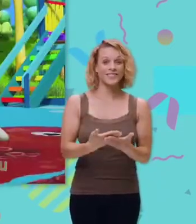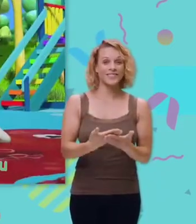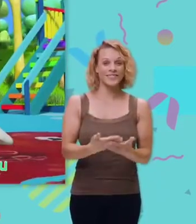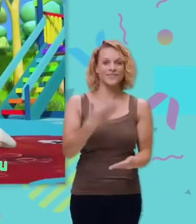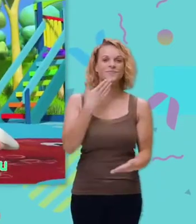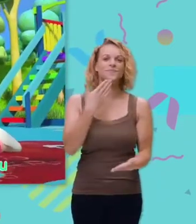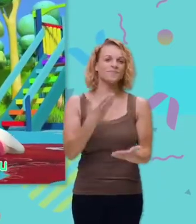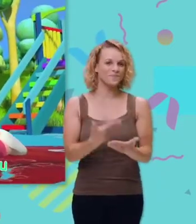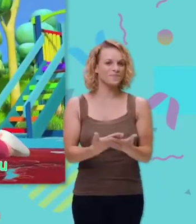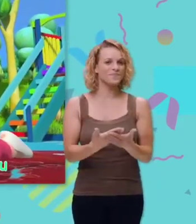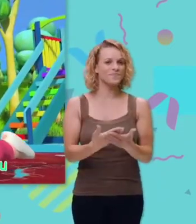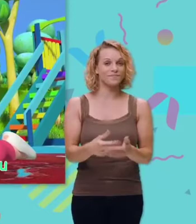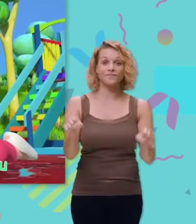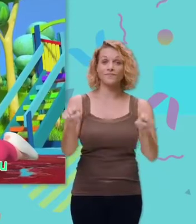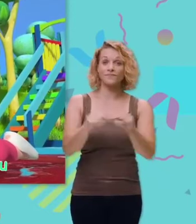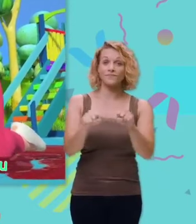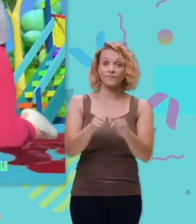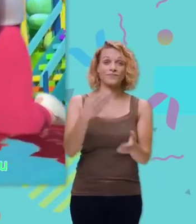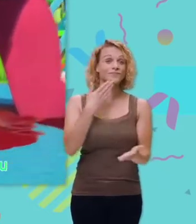shoes.